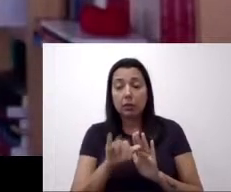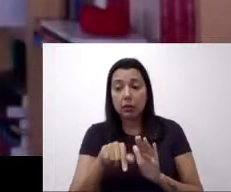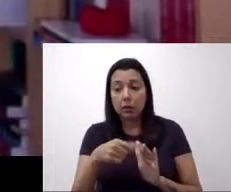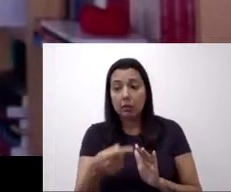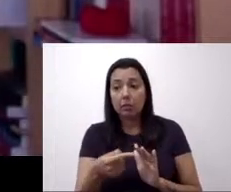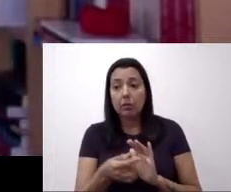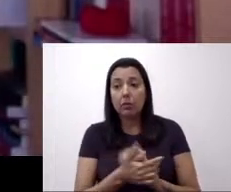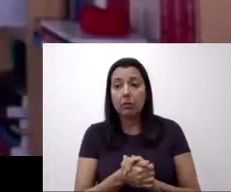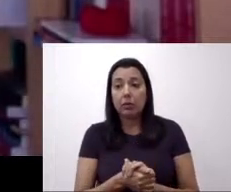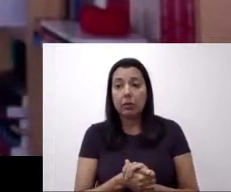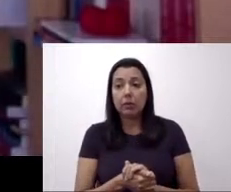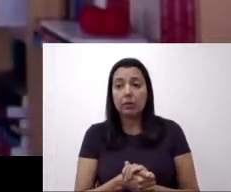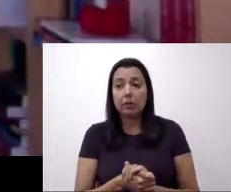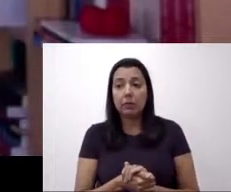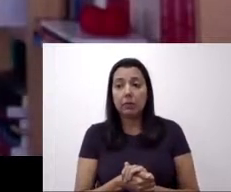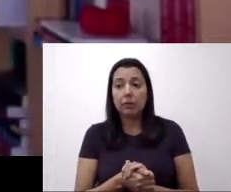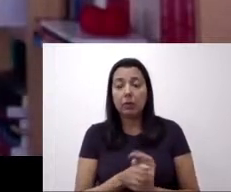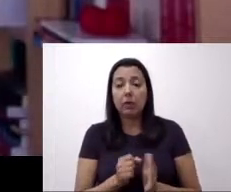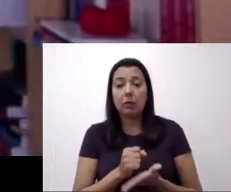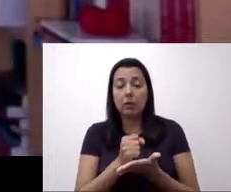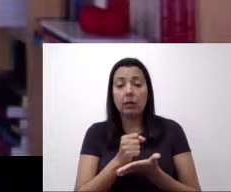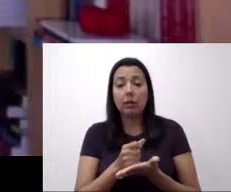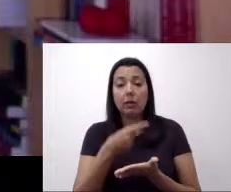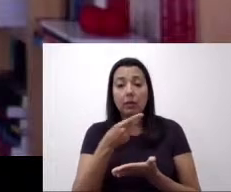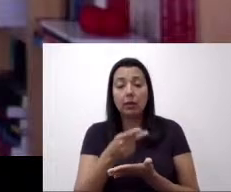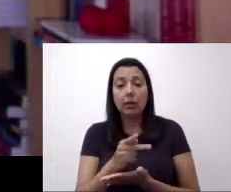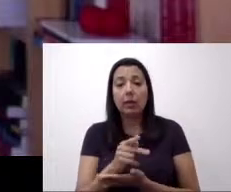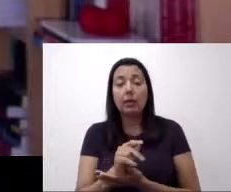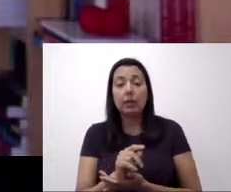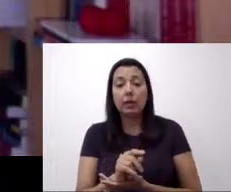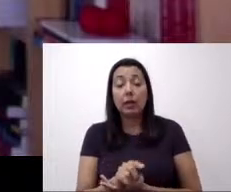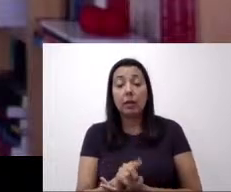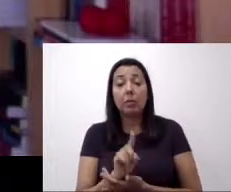word to Philippe. The first one concerns